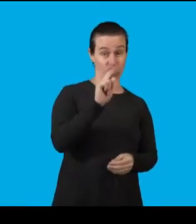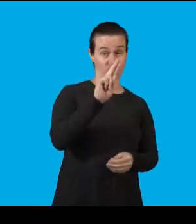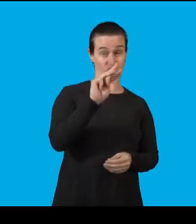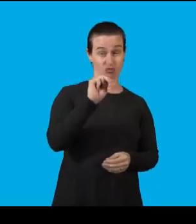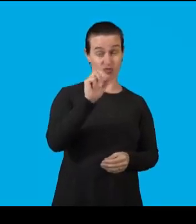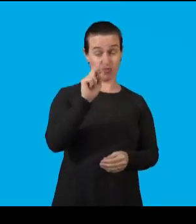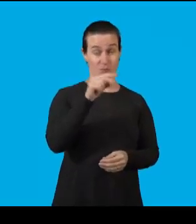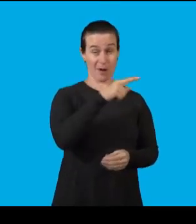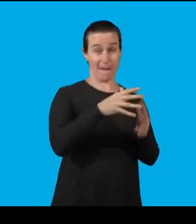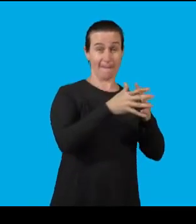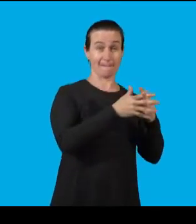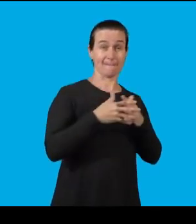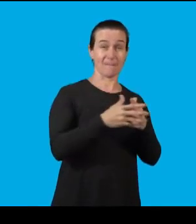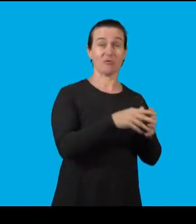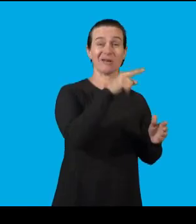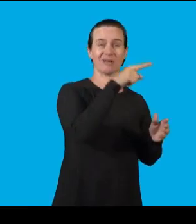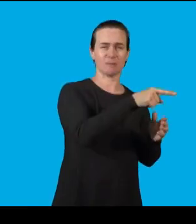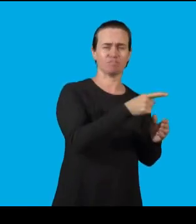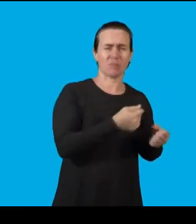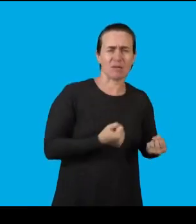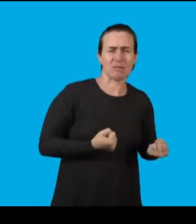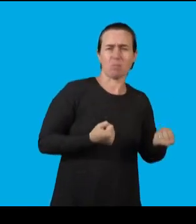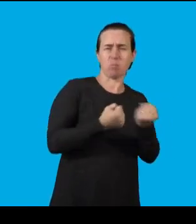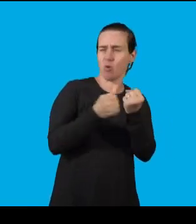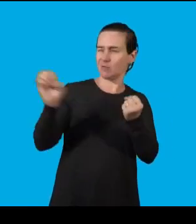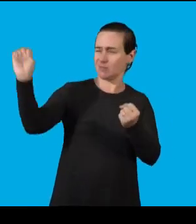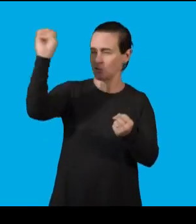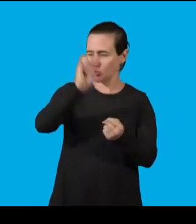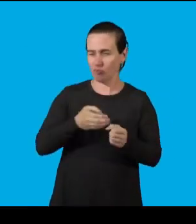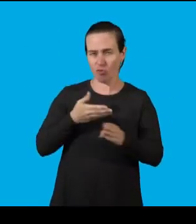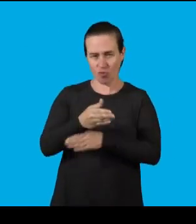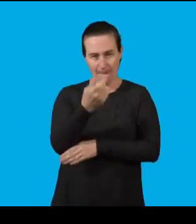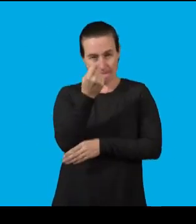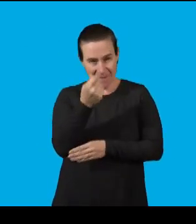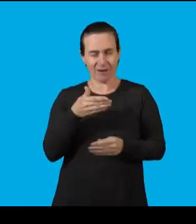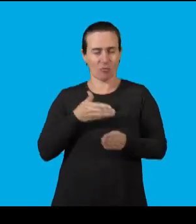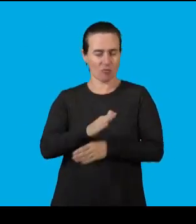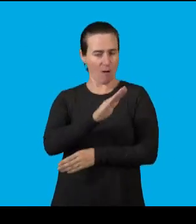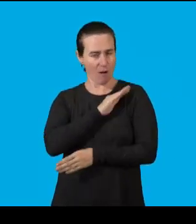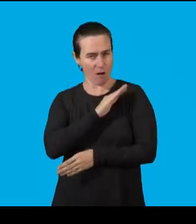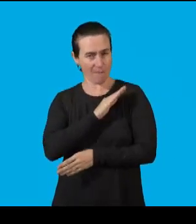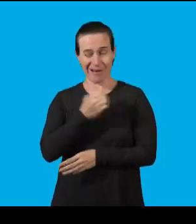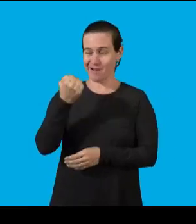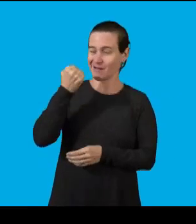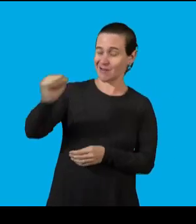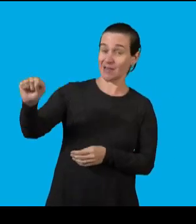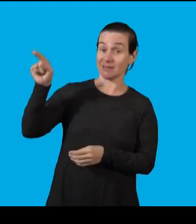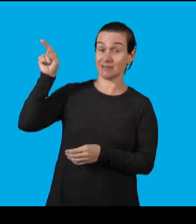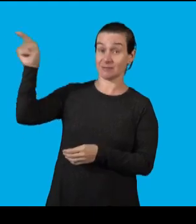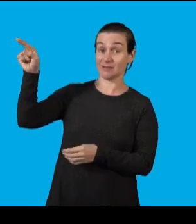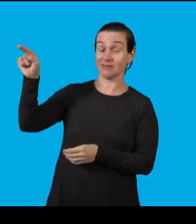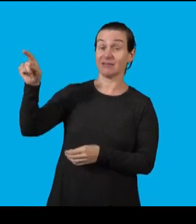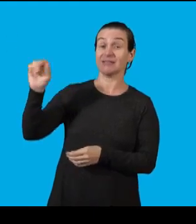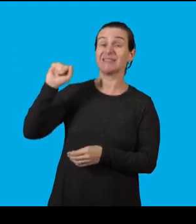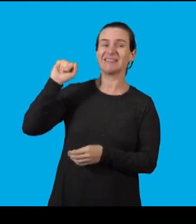United States of America supporting Europe financially and militarily against a